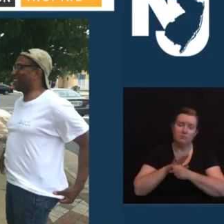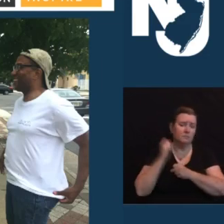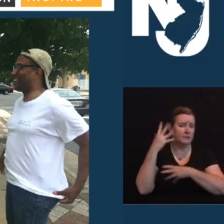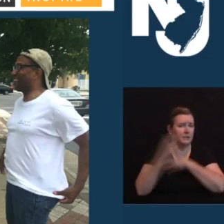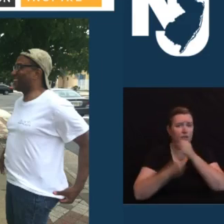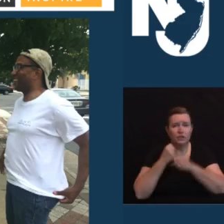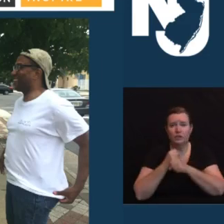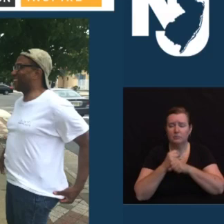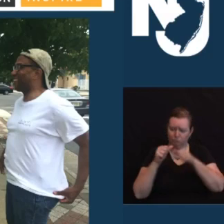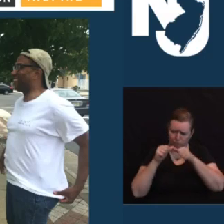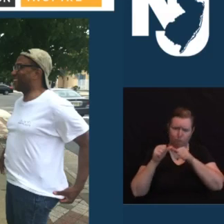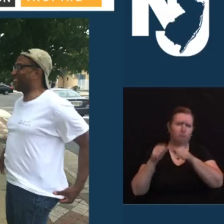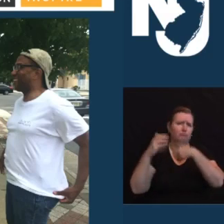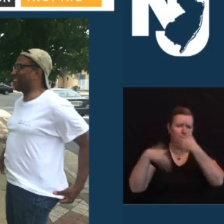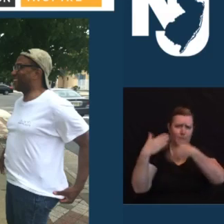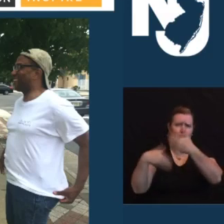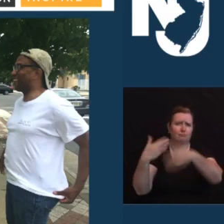Their website,